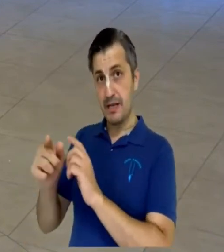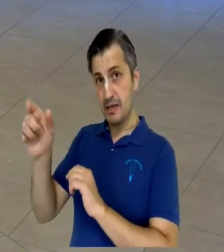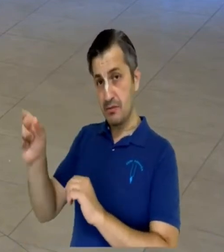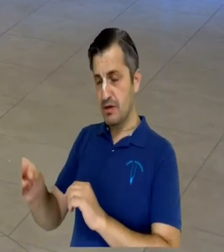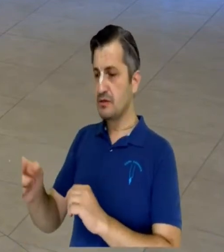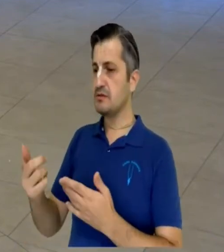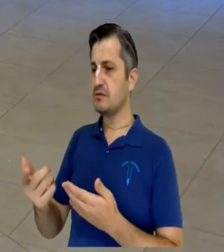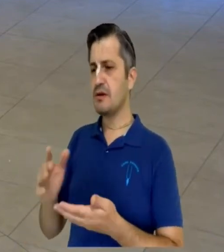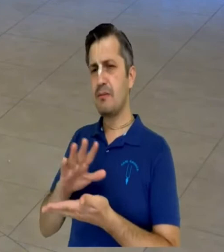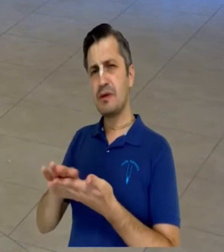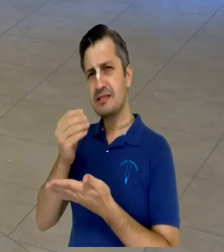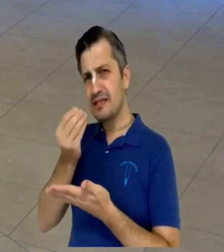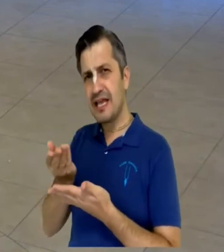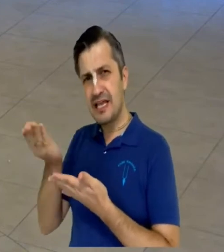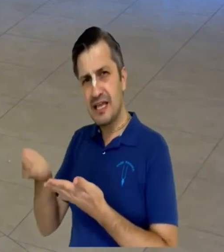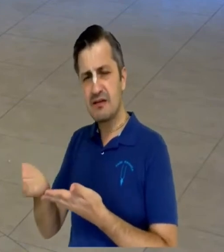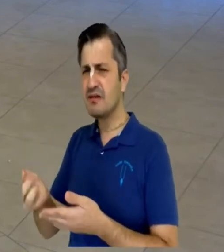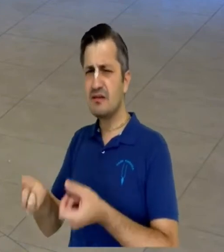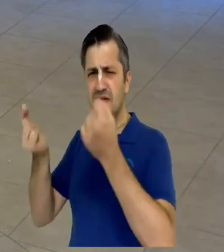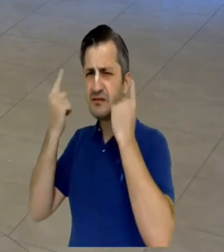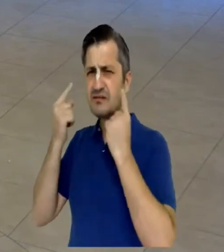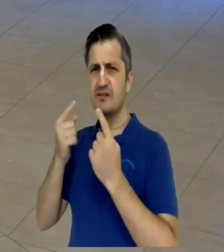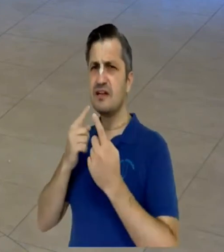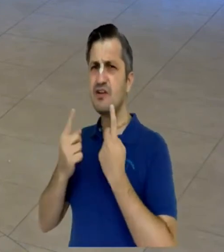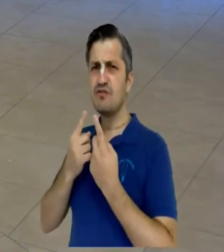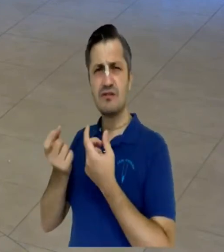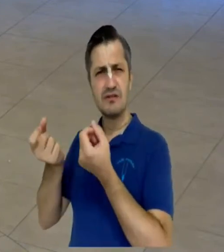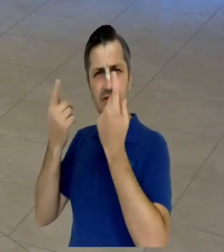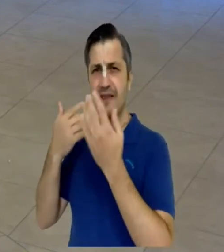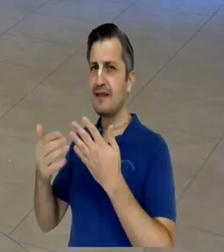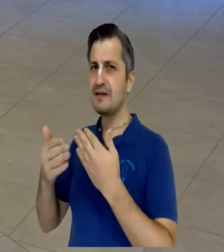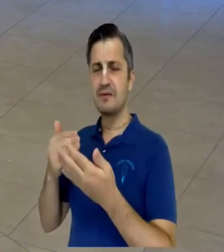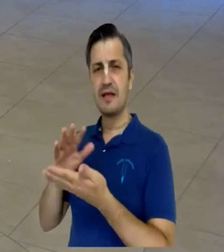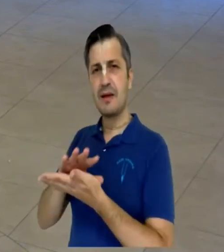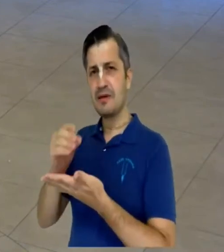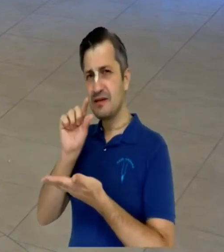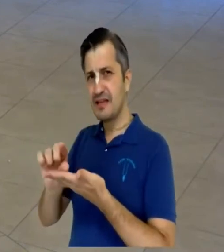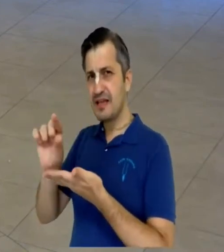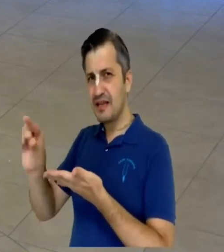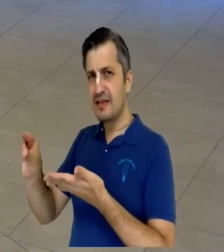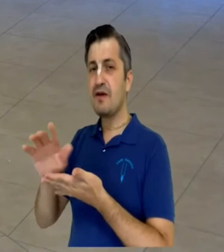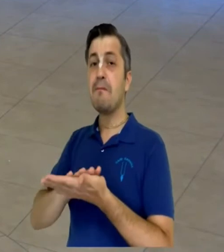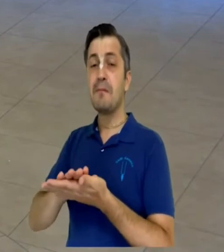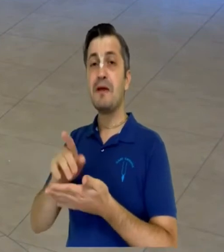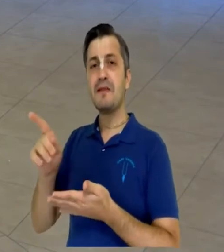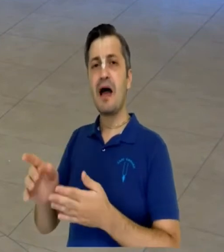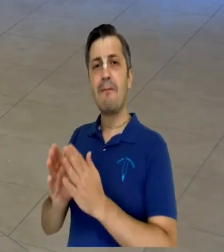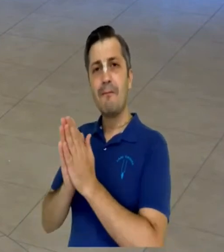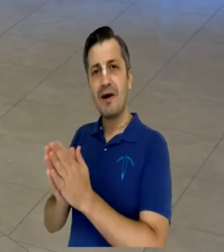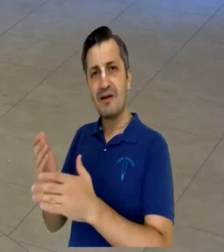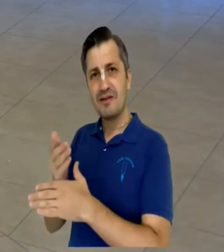activities are like preparing the ground. So at one point, when the person